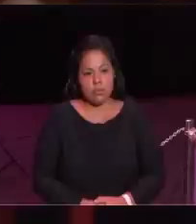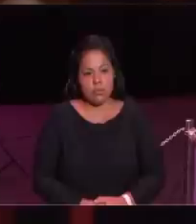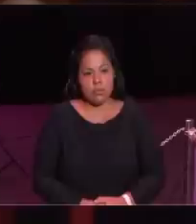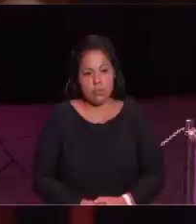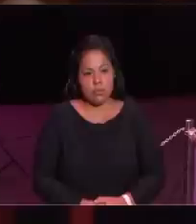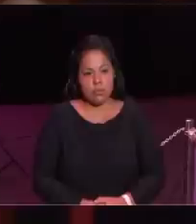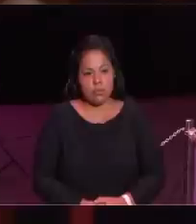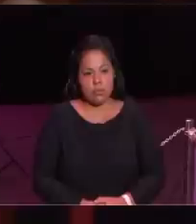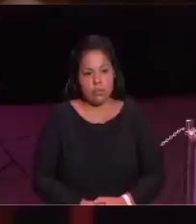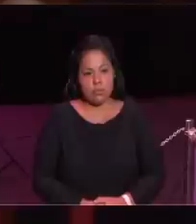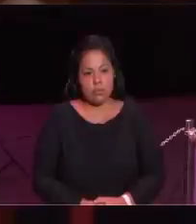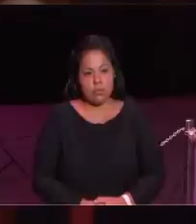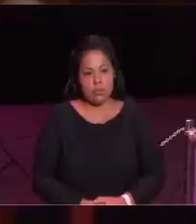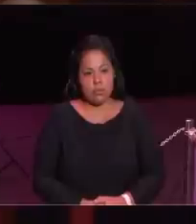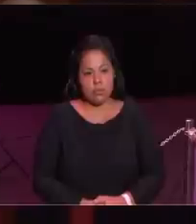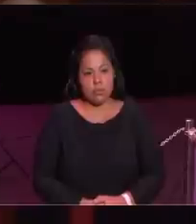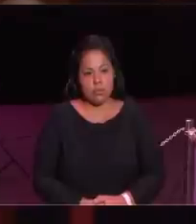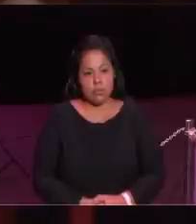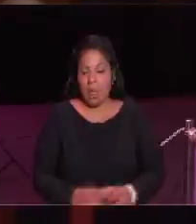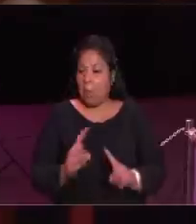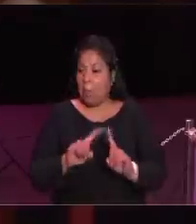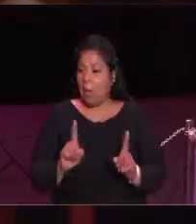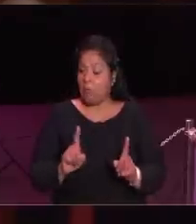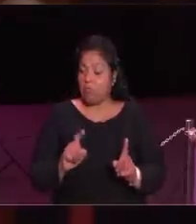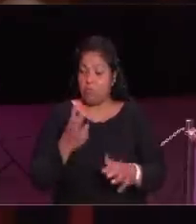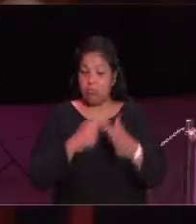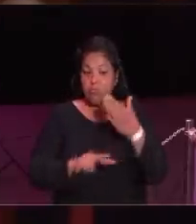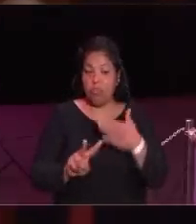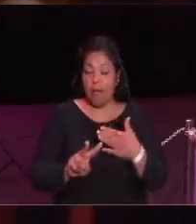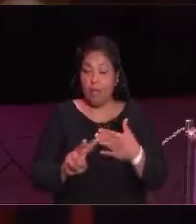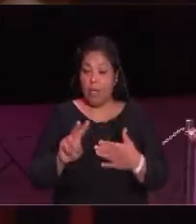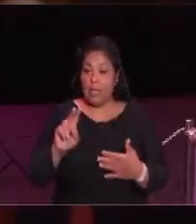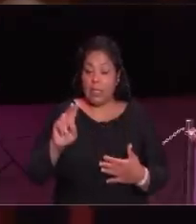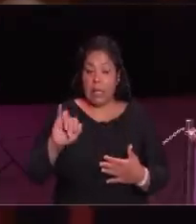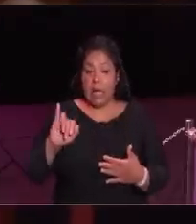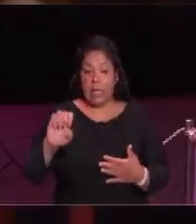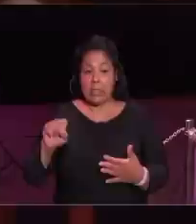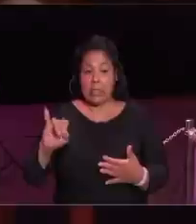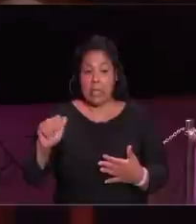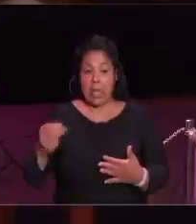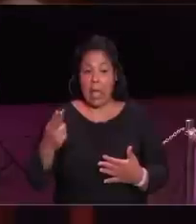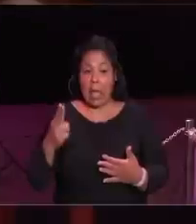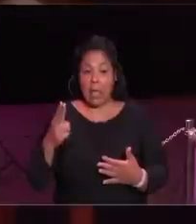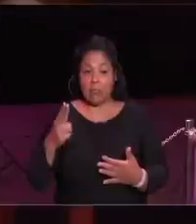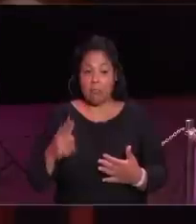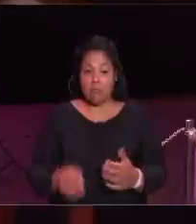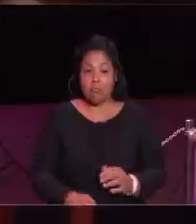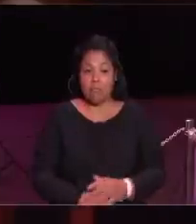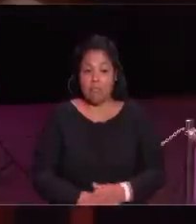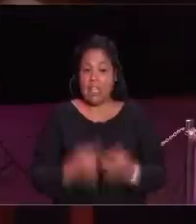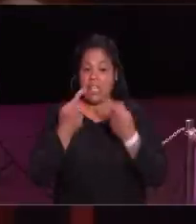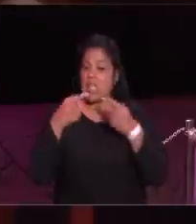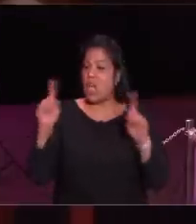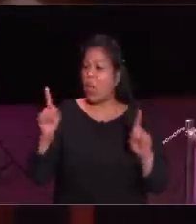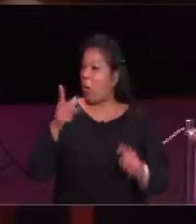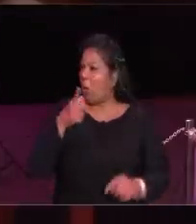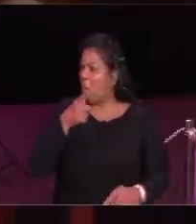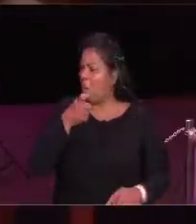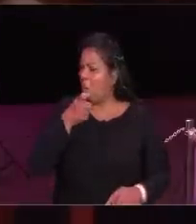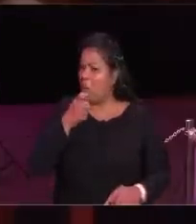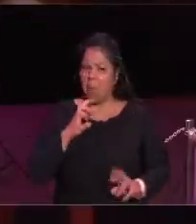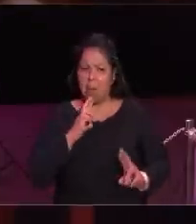incredulidad. But the prophet Isaiah declared, asked the question, whose